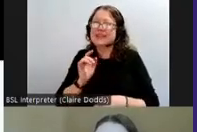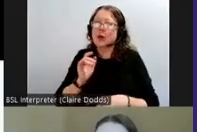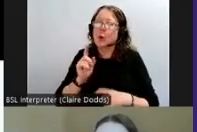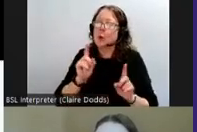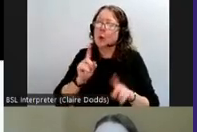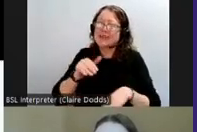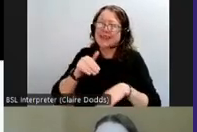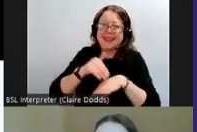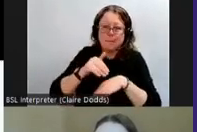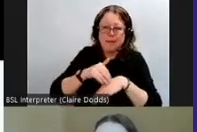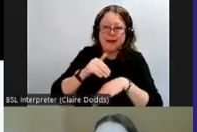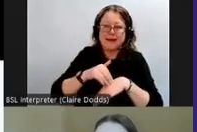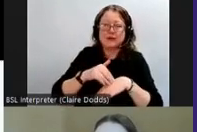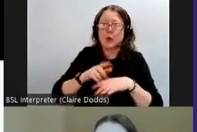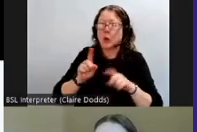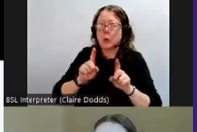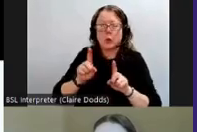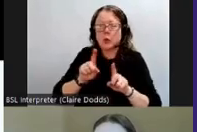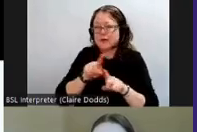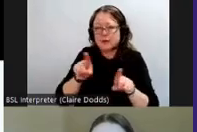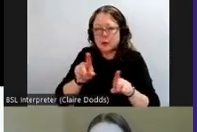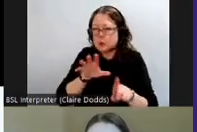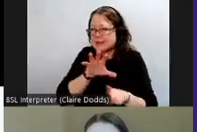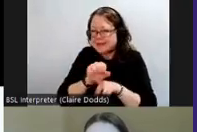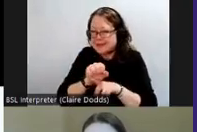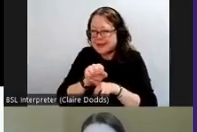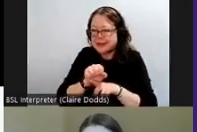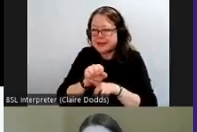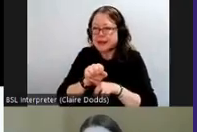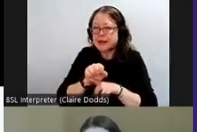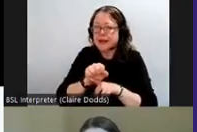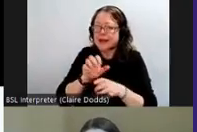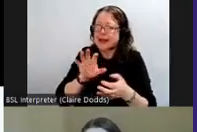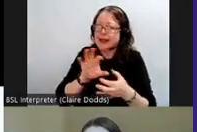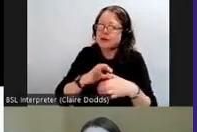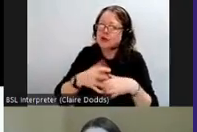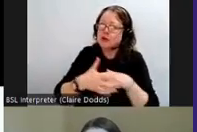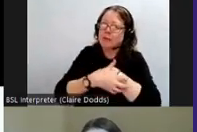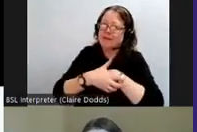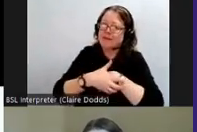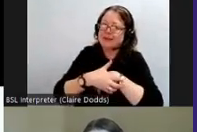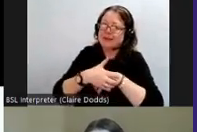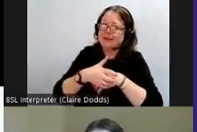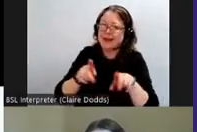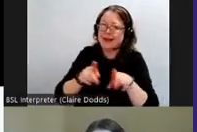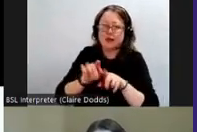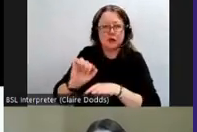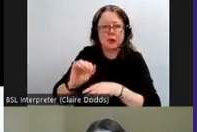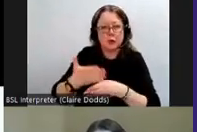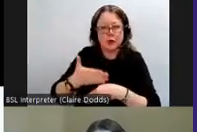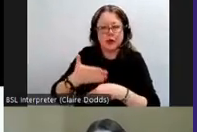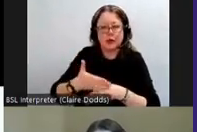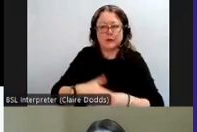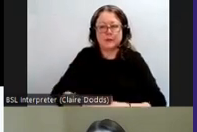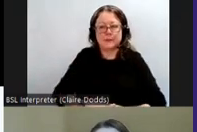seen in terms of poverty within the work that you do? Um,